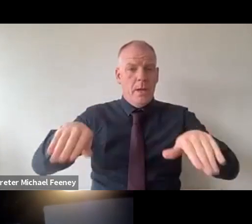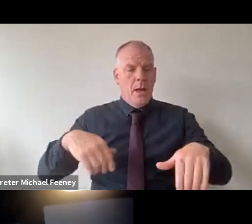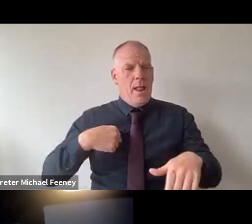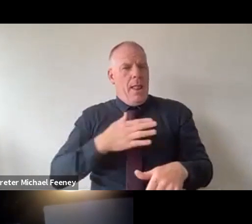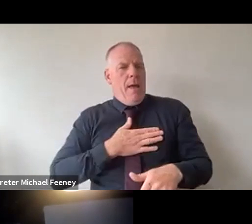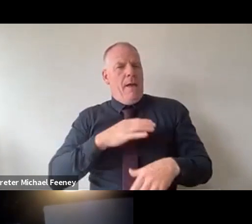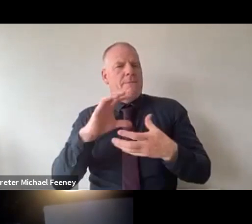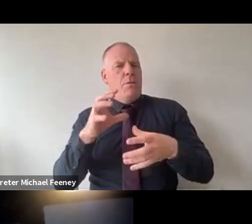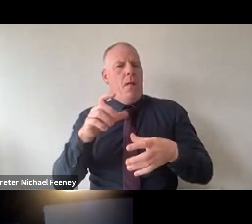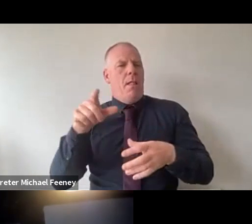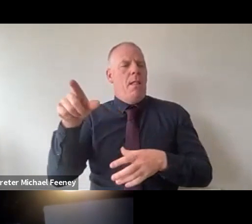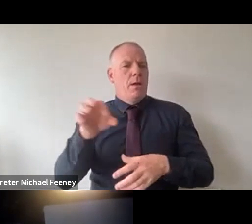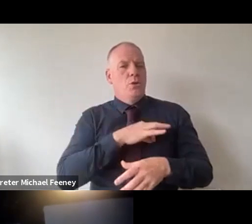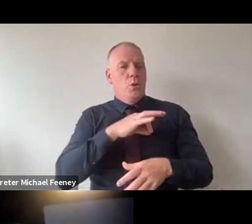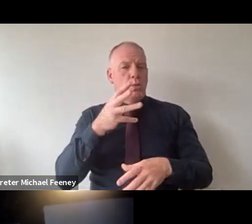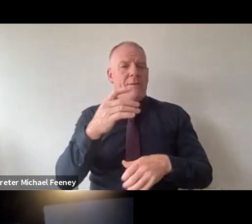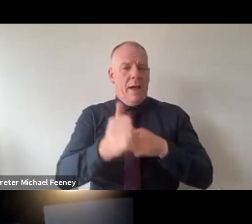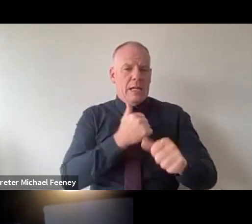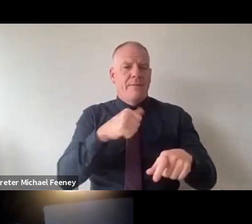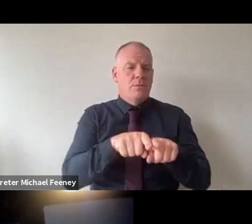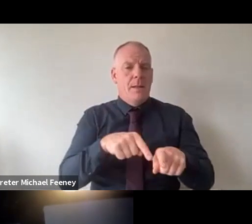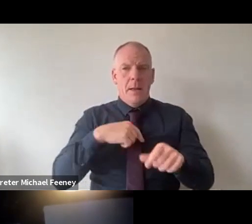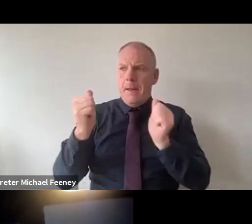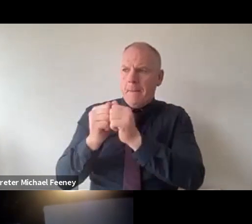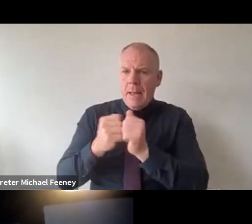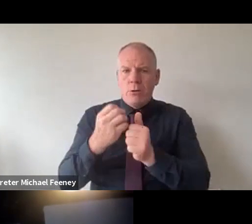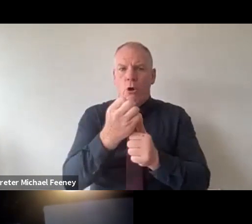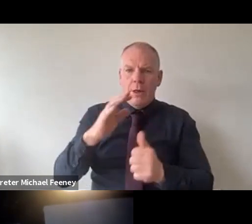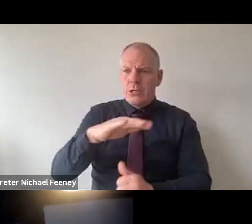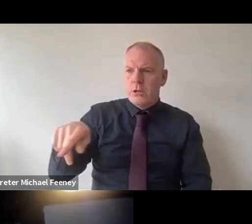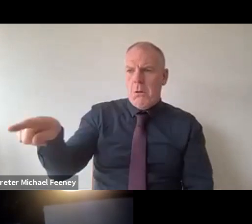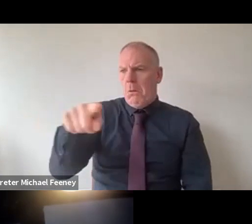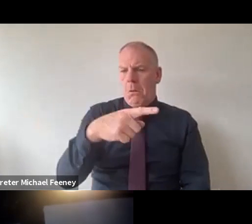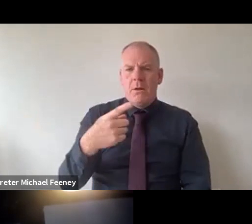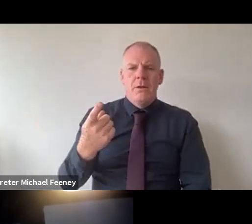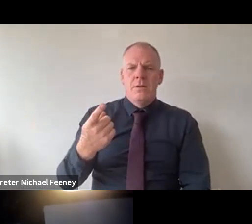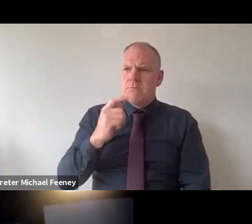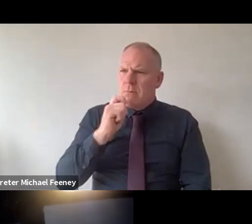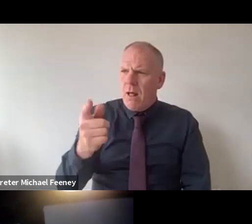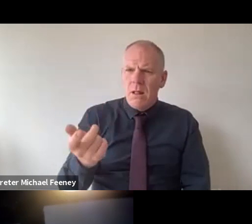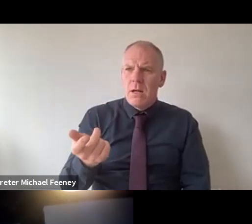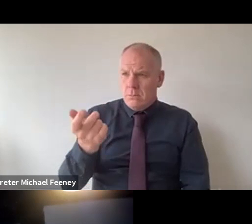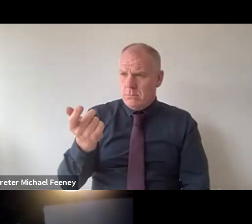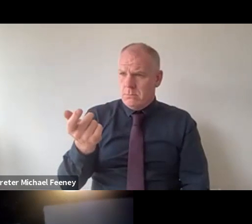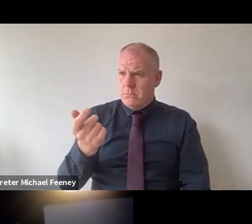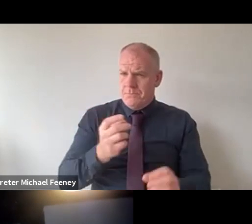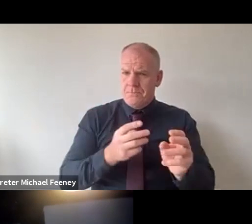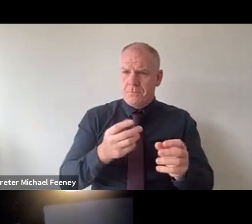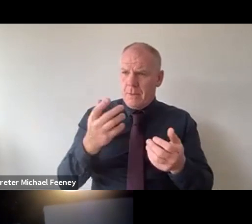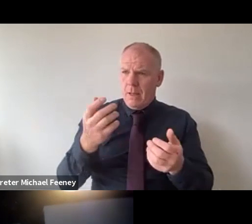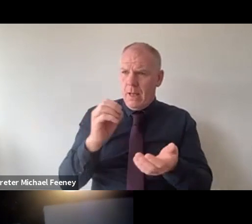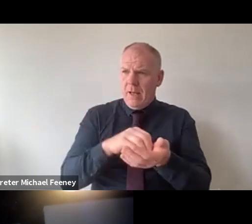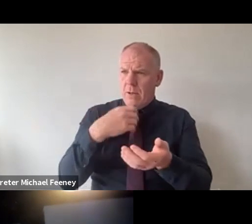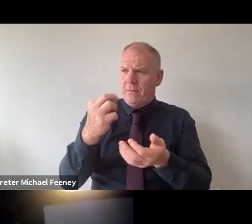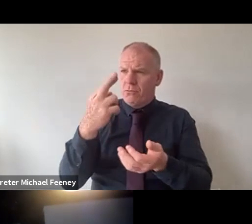but swimming was a good way of keeping active as well, I'd meet other kids there, and do you know, I'd say to them, like, did you have to get the work or did you have to get